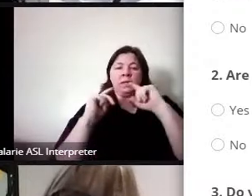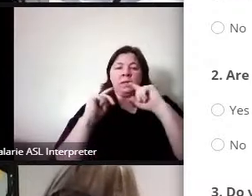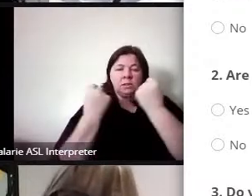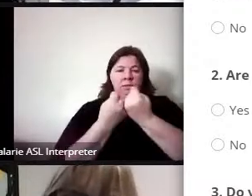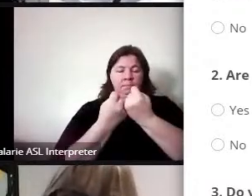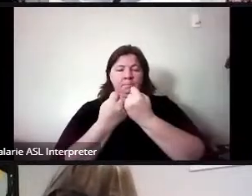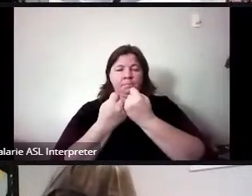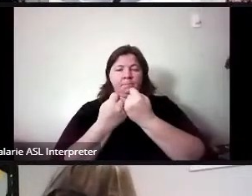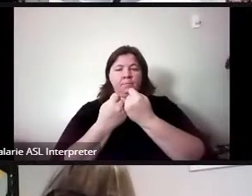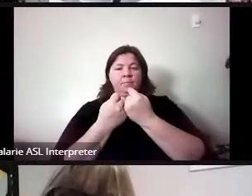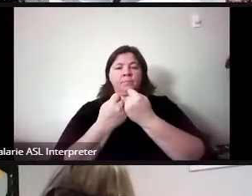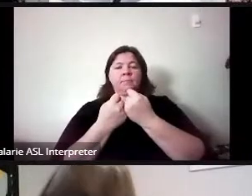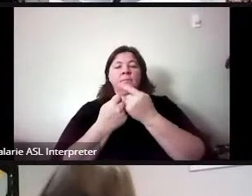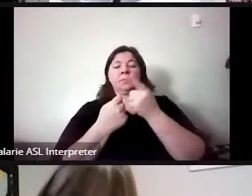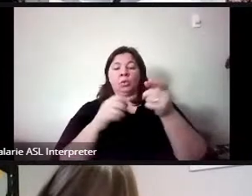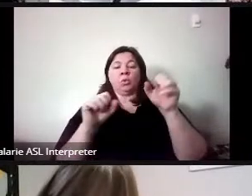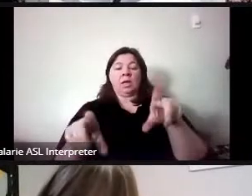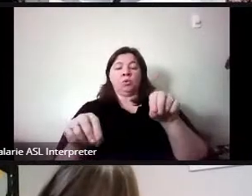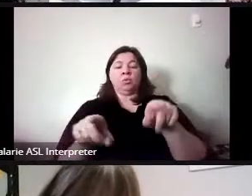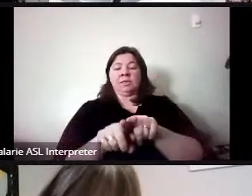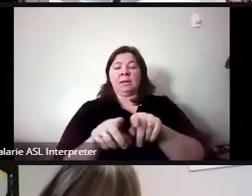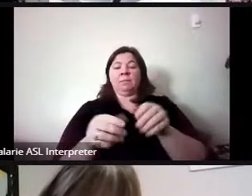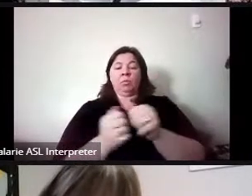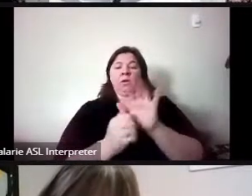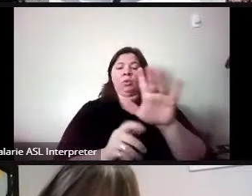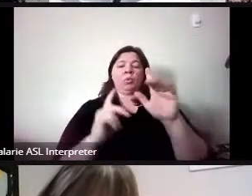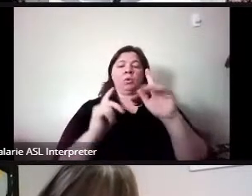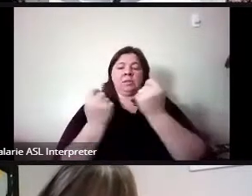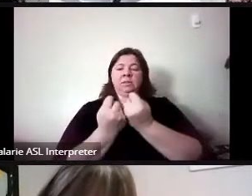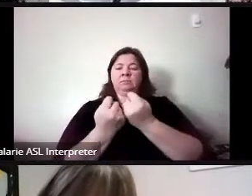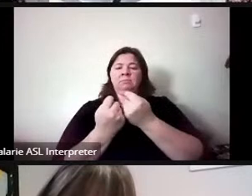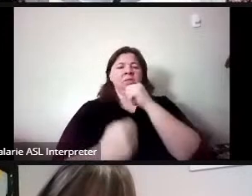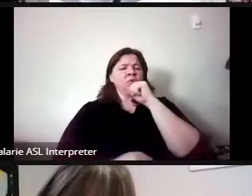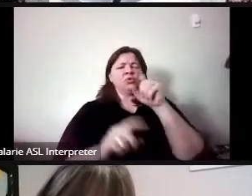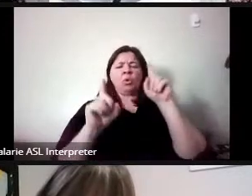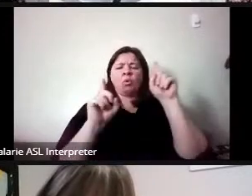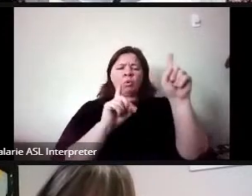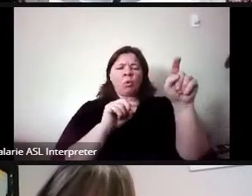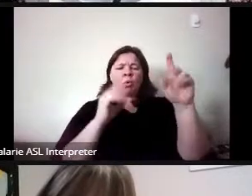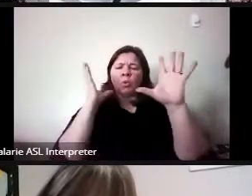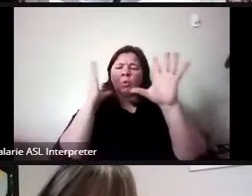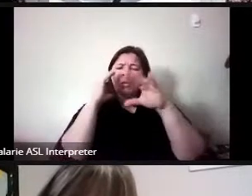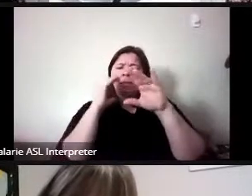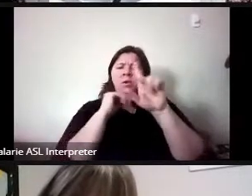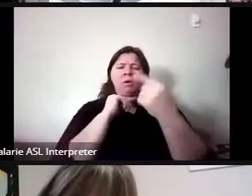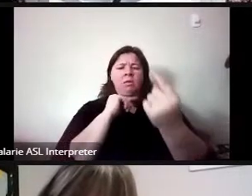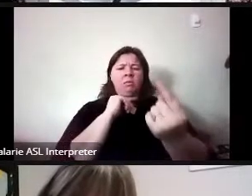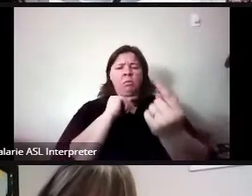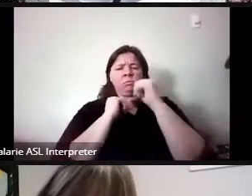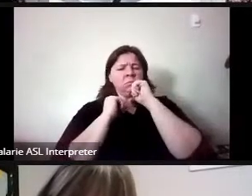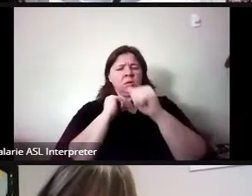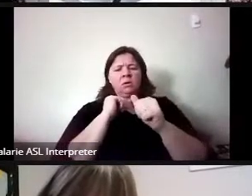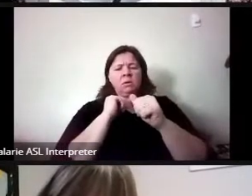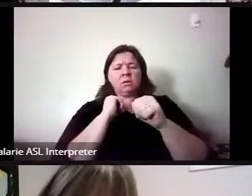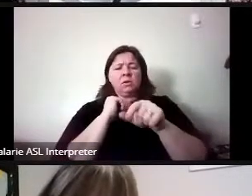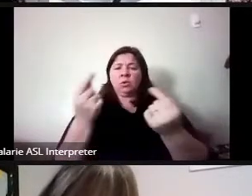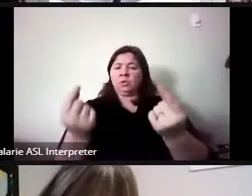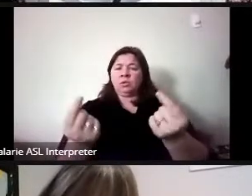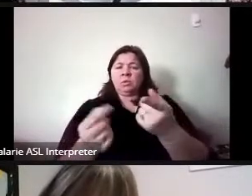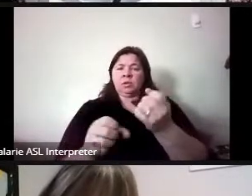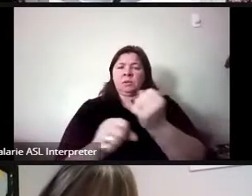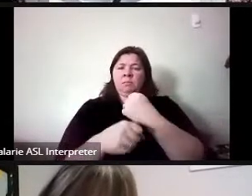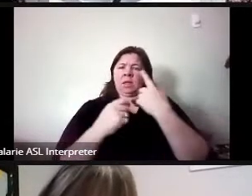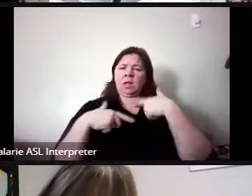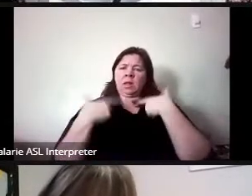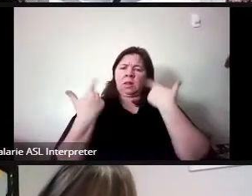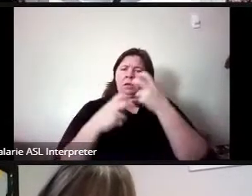team. So, you know, you can do the same thing with your teams. Don't attend a webinar on your own, because all you're doing is making life